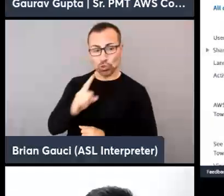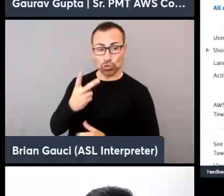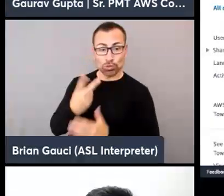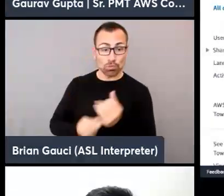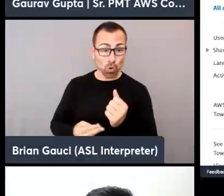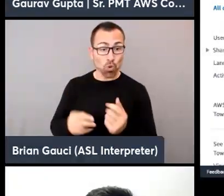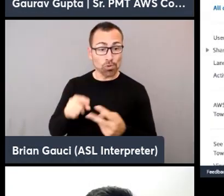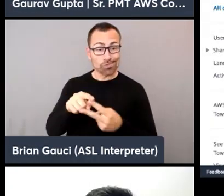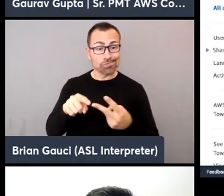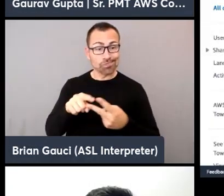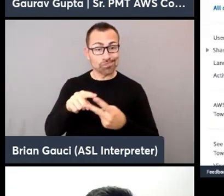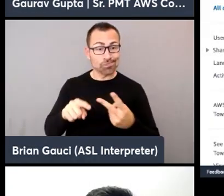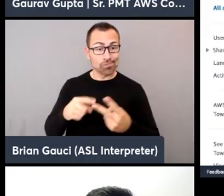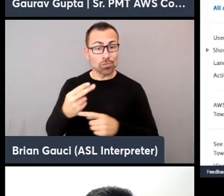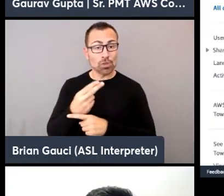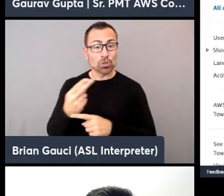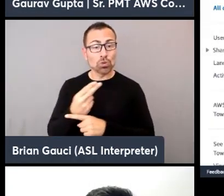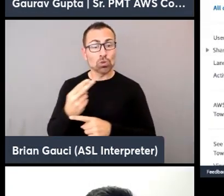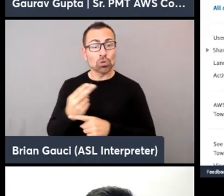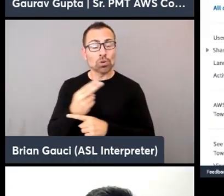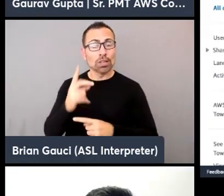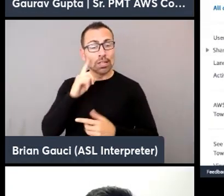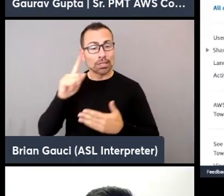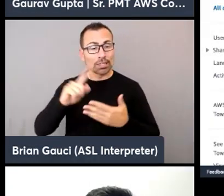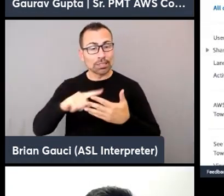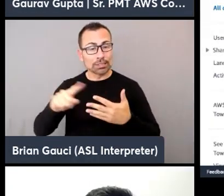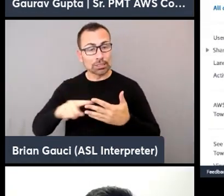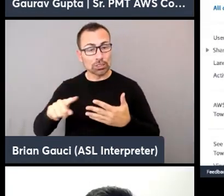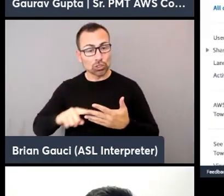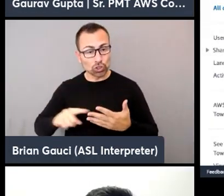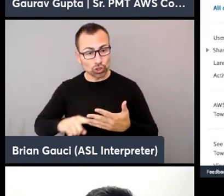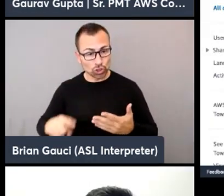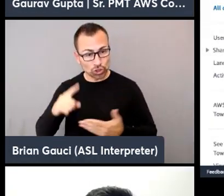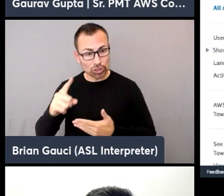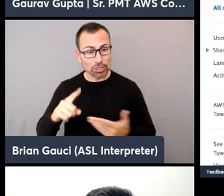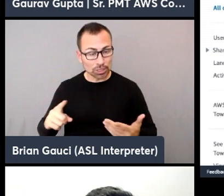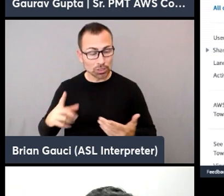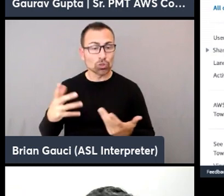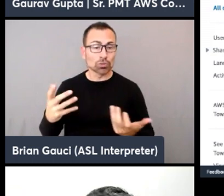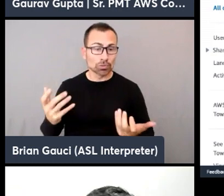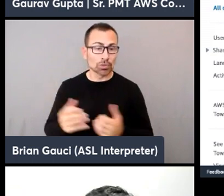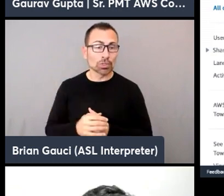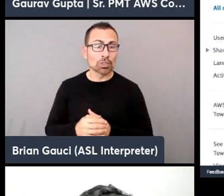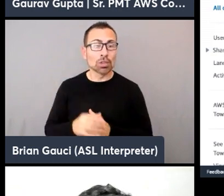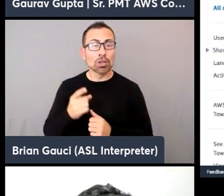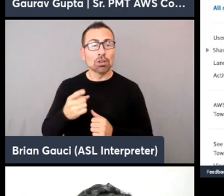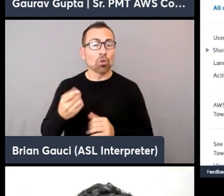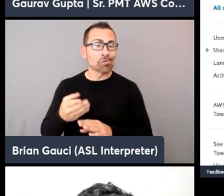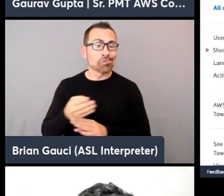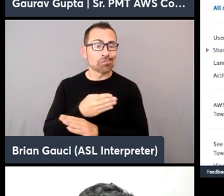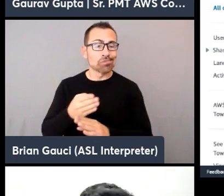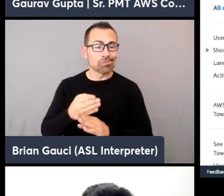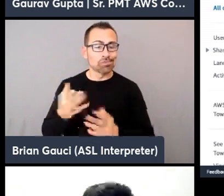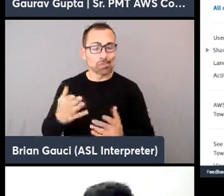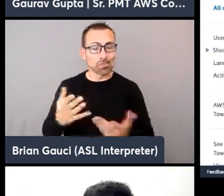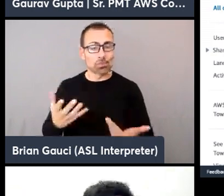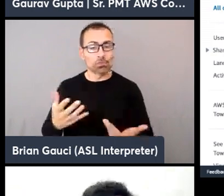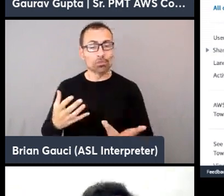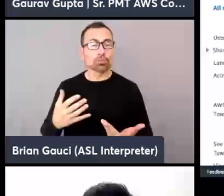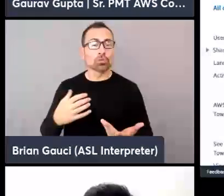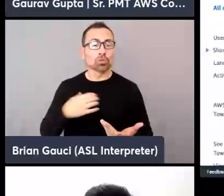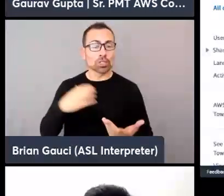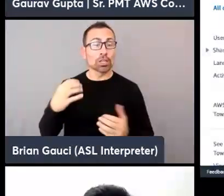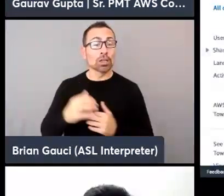utilize or implement checks on resource configurations prior to provisioning, but for different use cases. Control